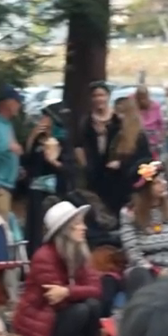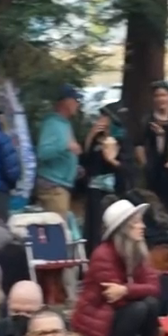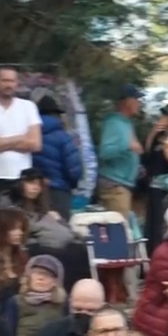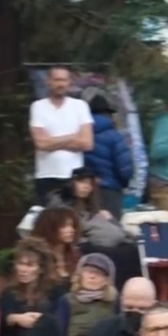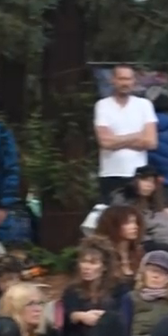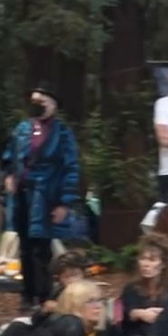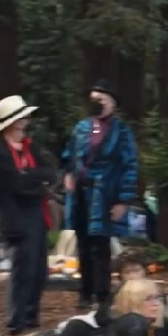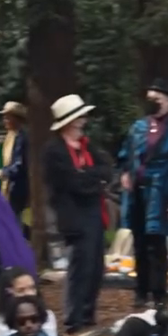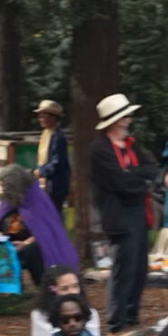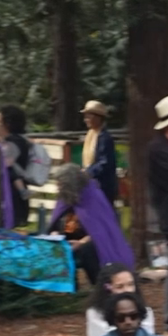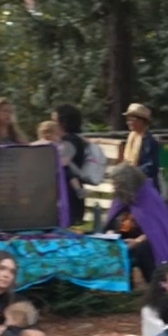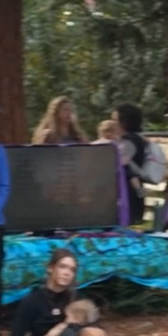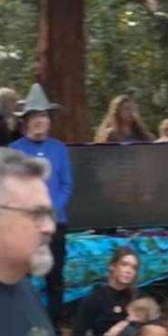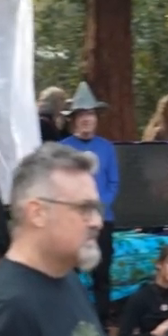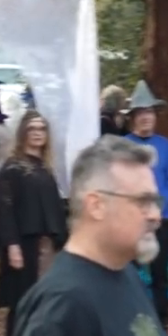Jason Koss,